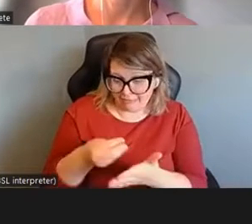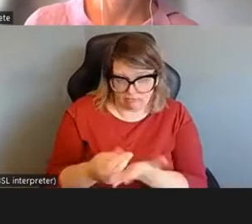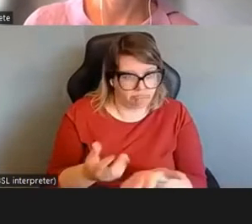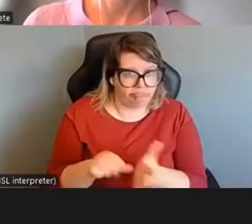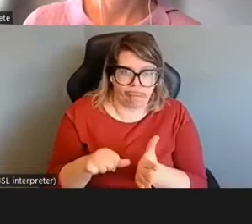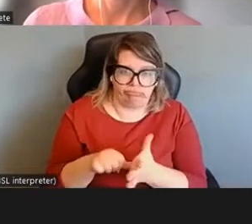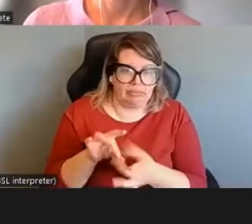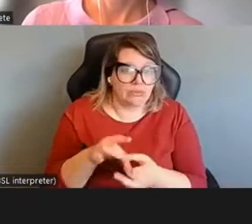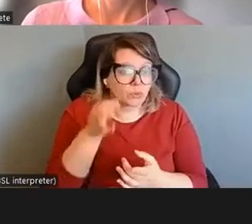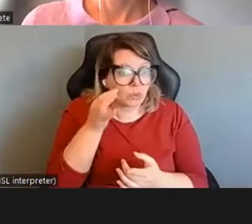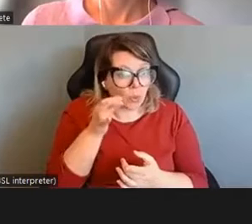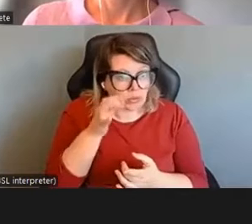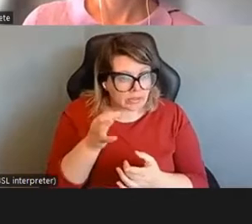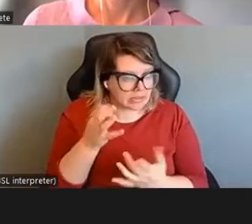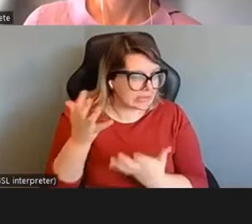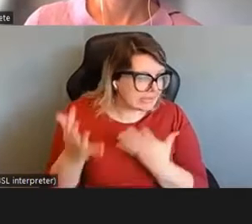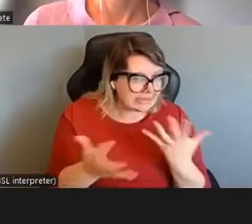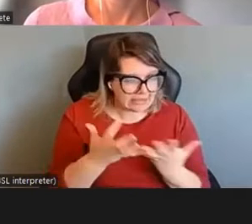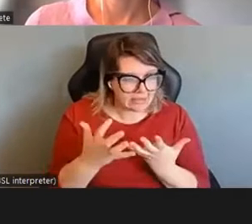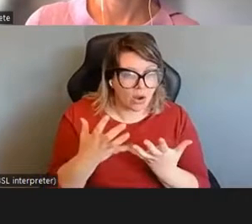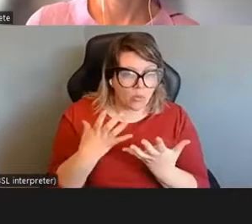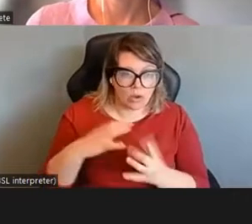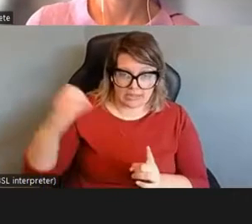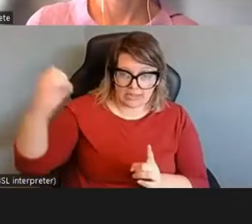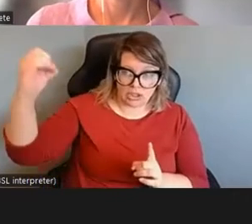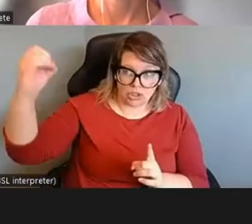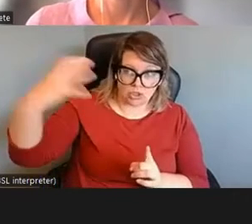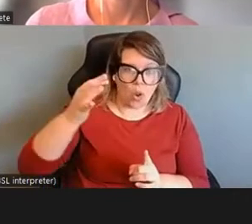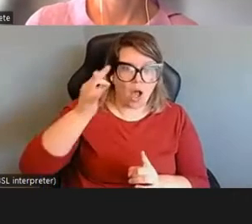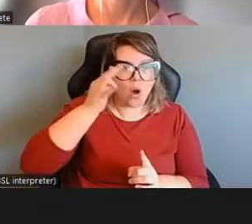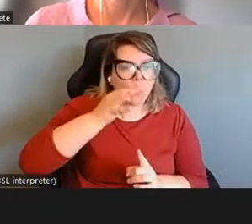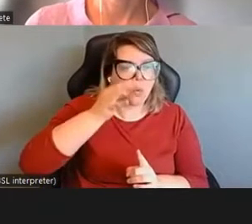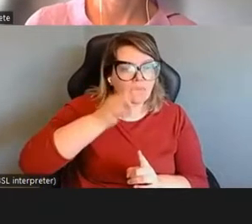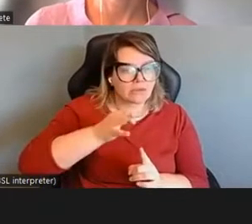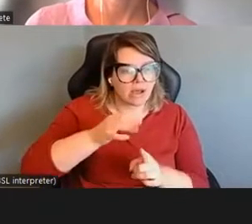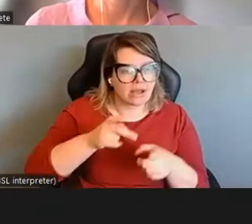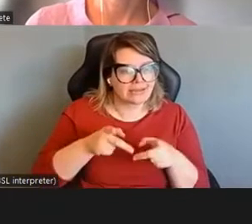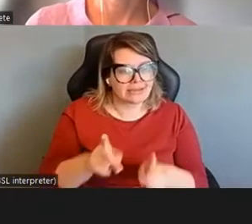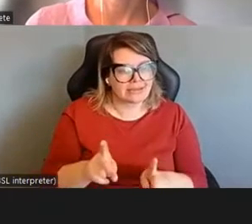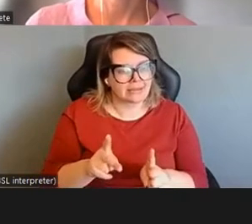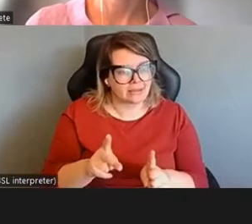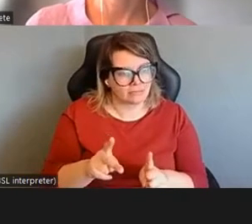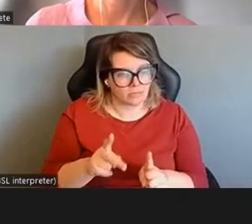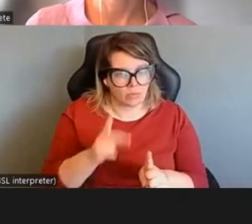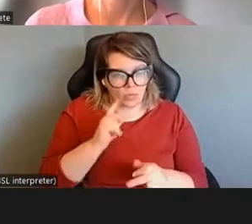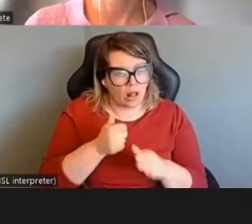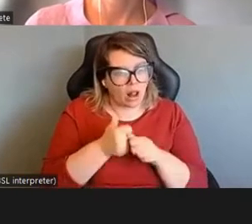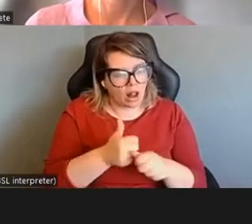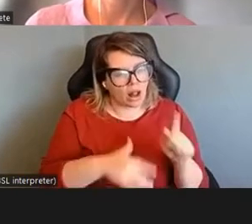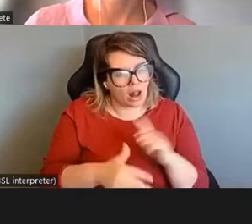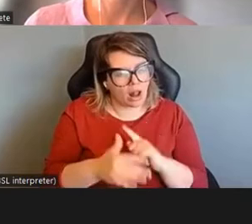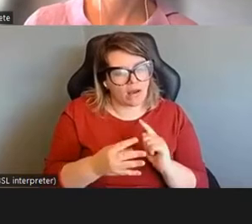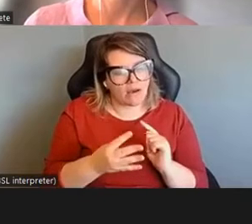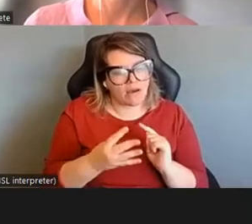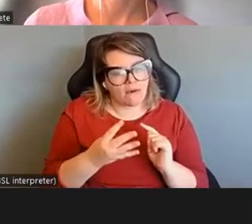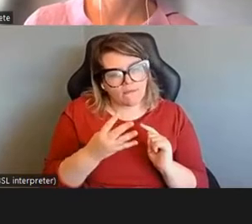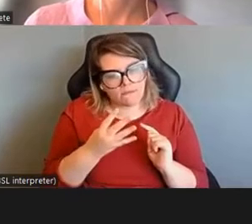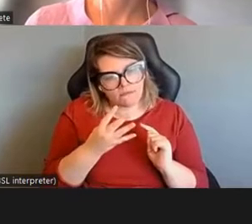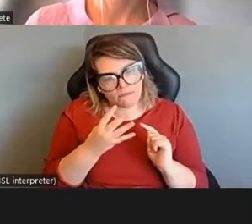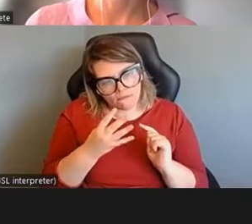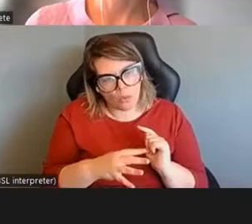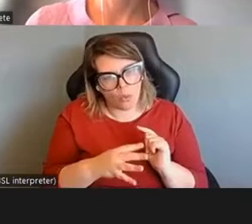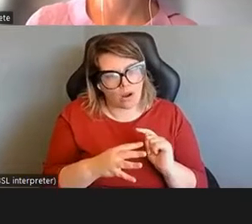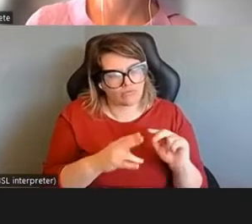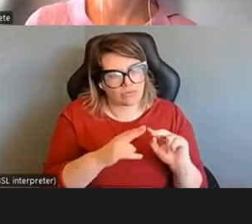secured funding for a solar water system project that would service about 400 households. And the